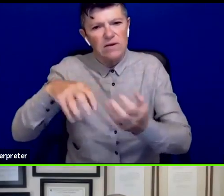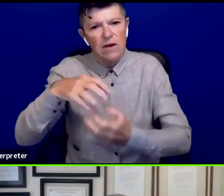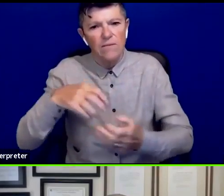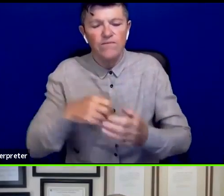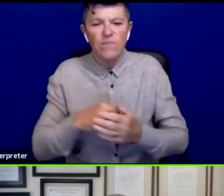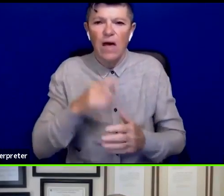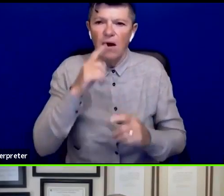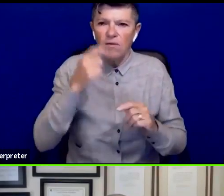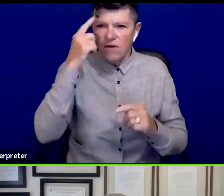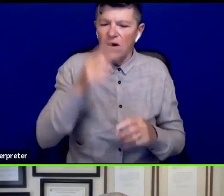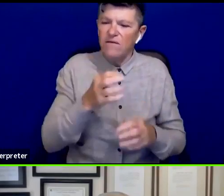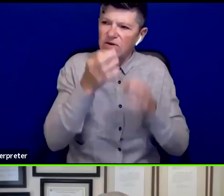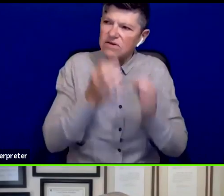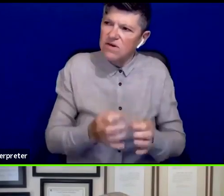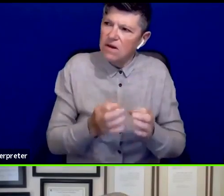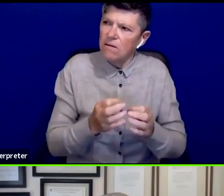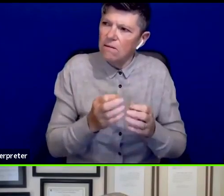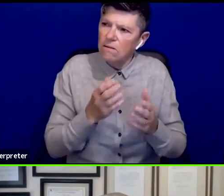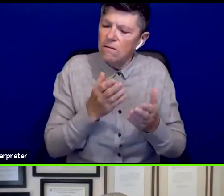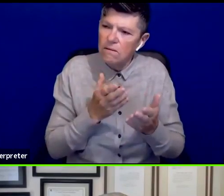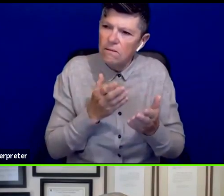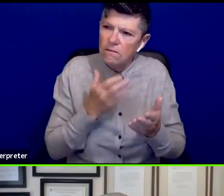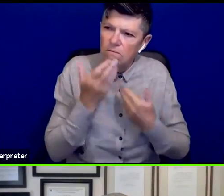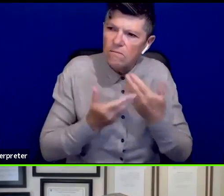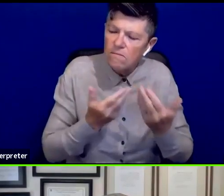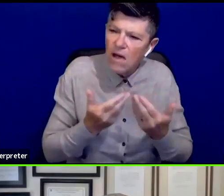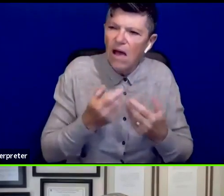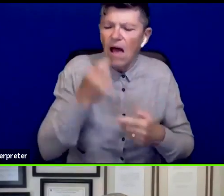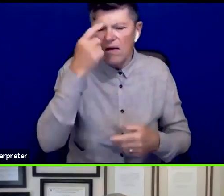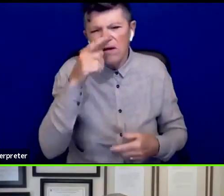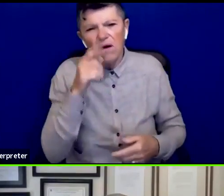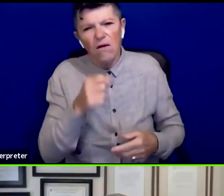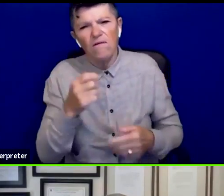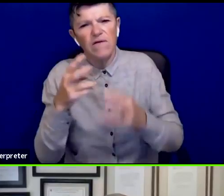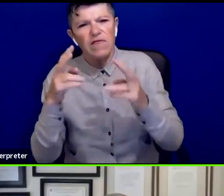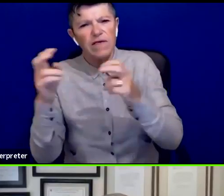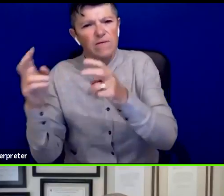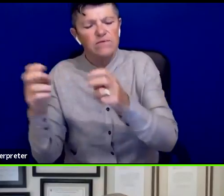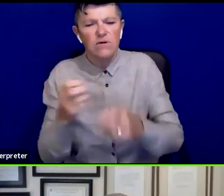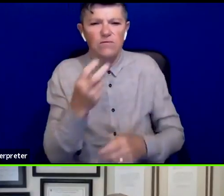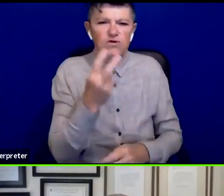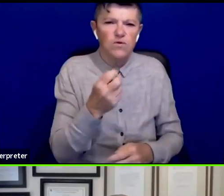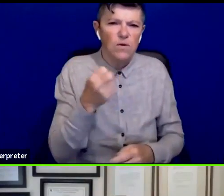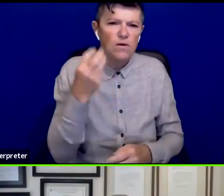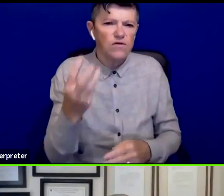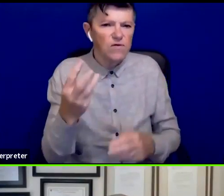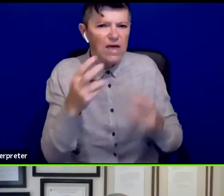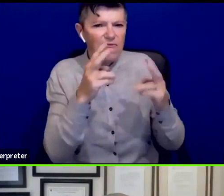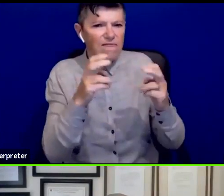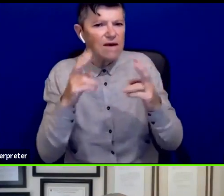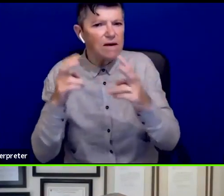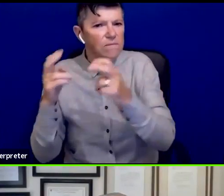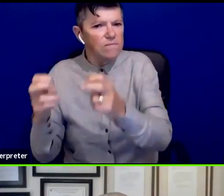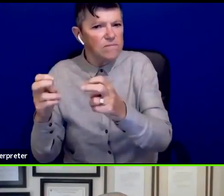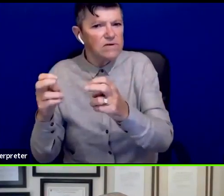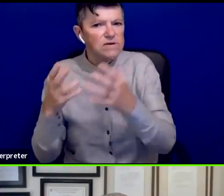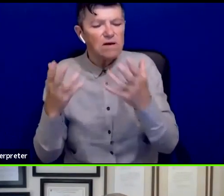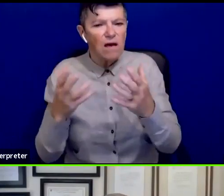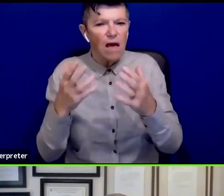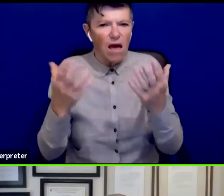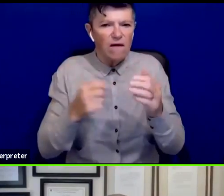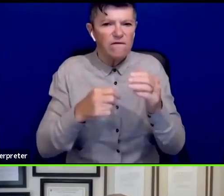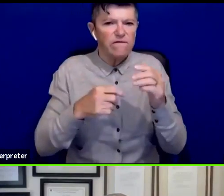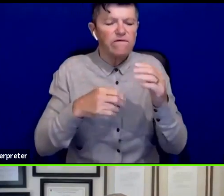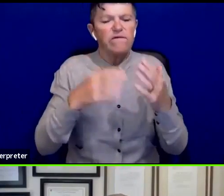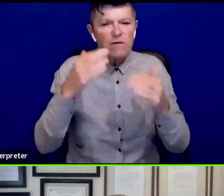single narrative. What I can think of are themes, and two or three themes that apply with different strength in different